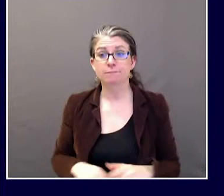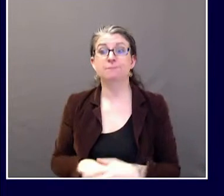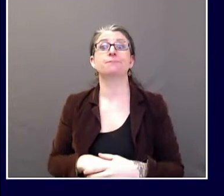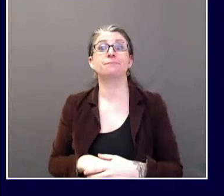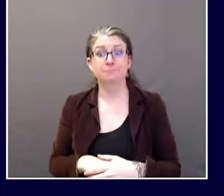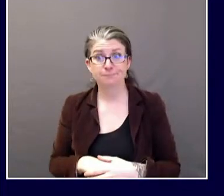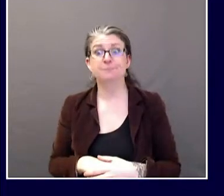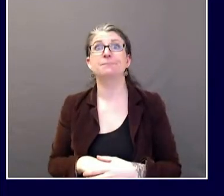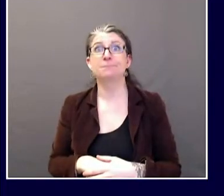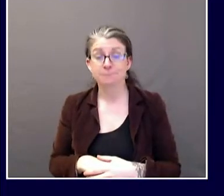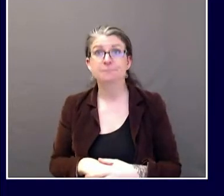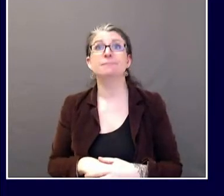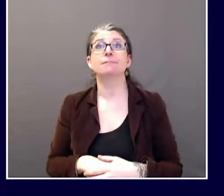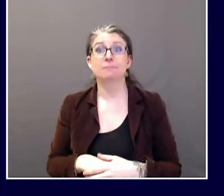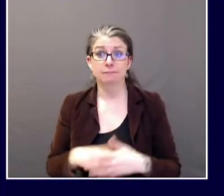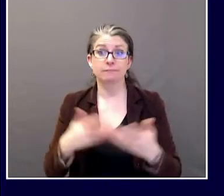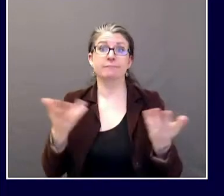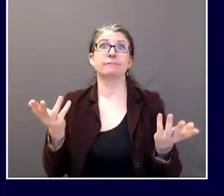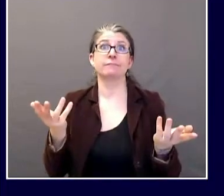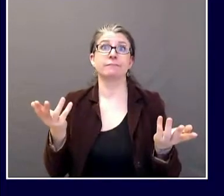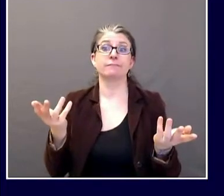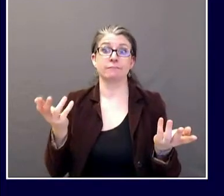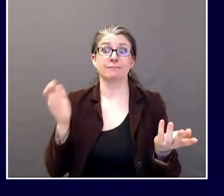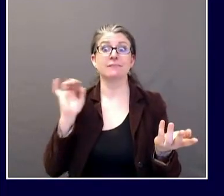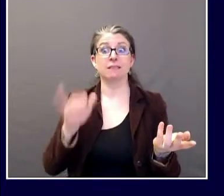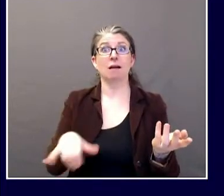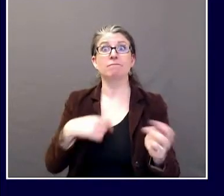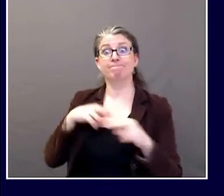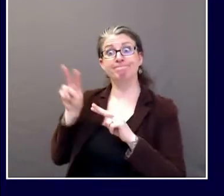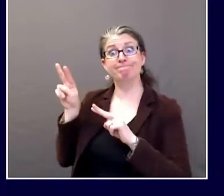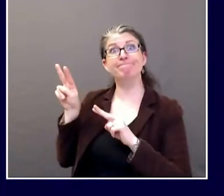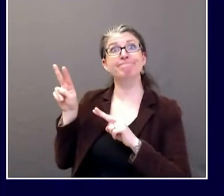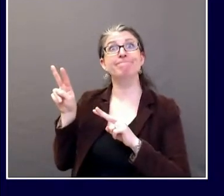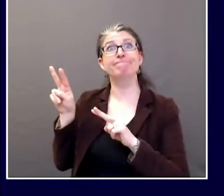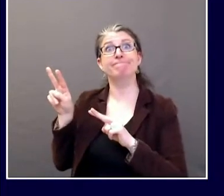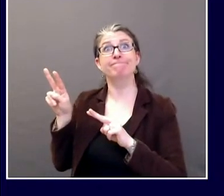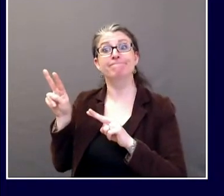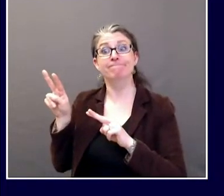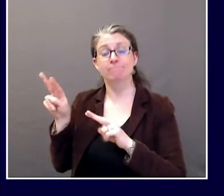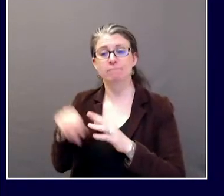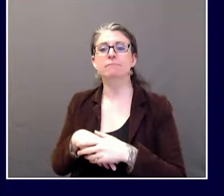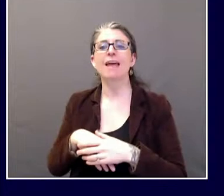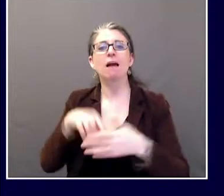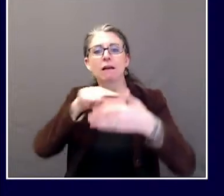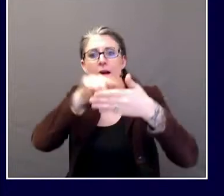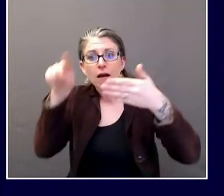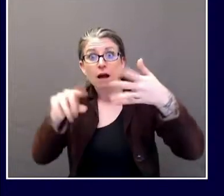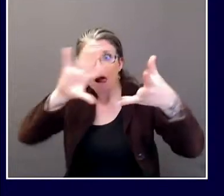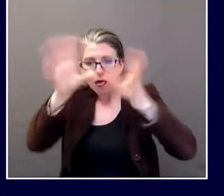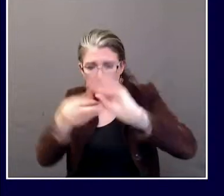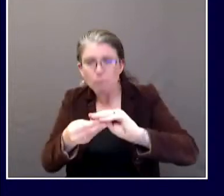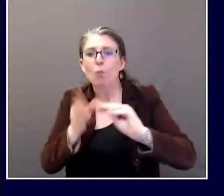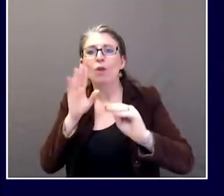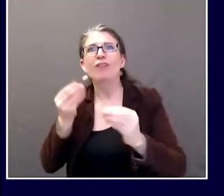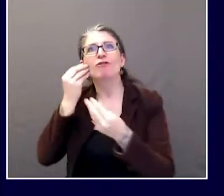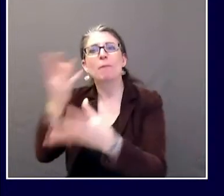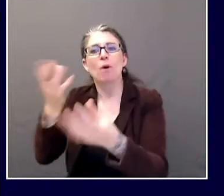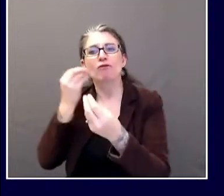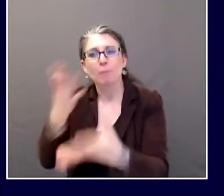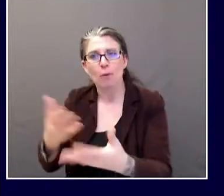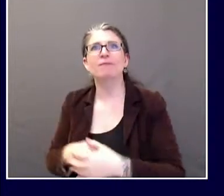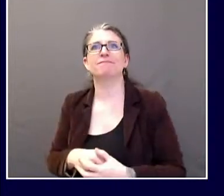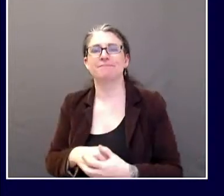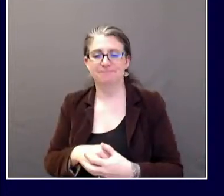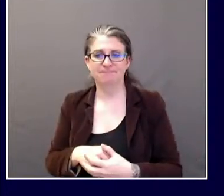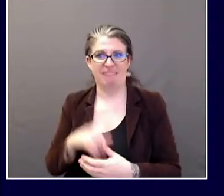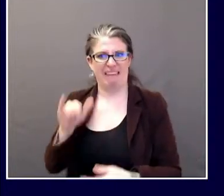vaccine, the vaccination, and then the reporting out. And what we've seen and what our vaccine immunization team and our IT